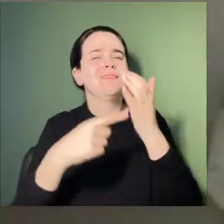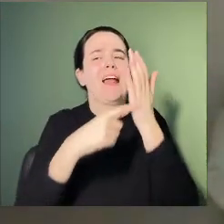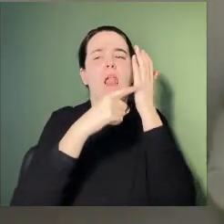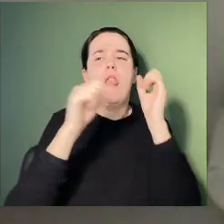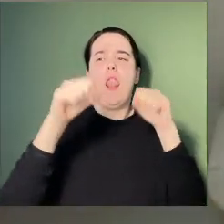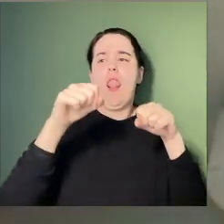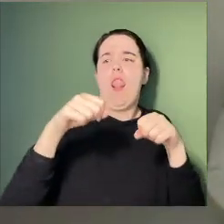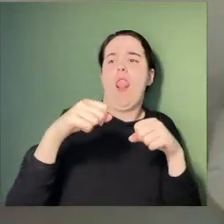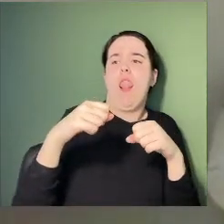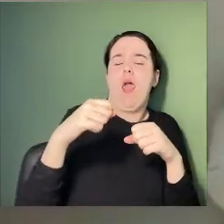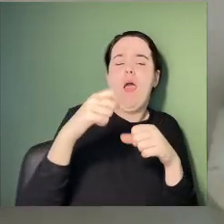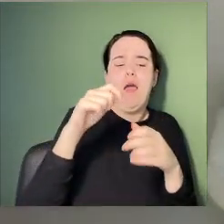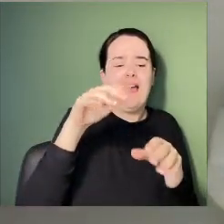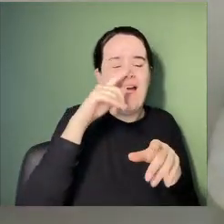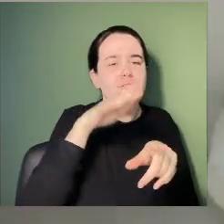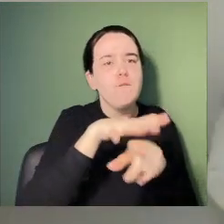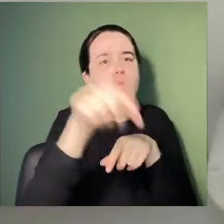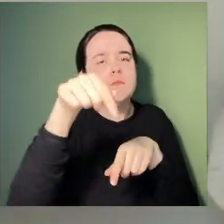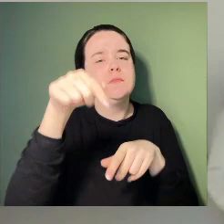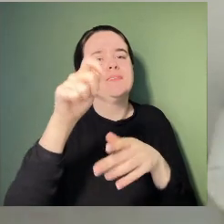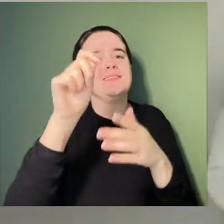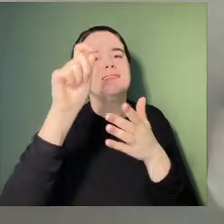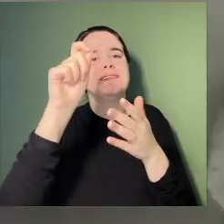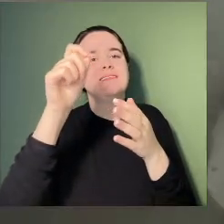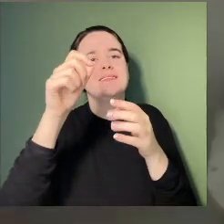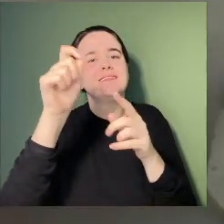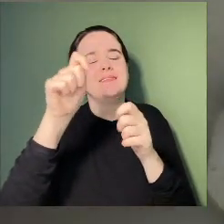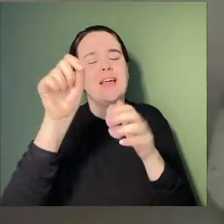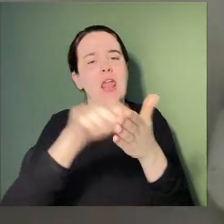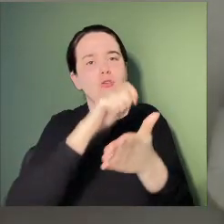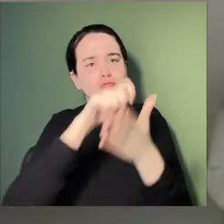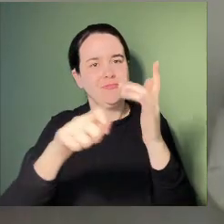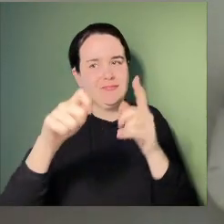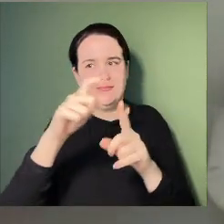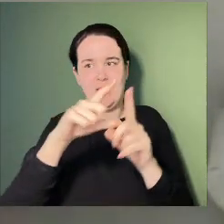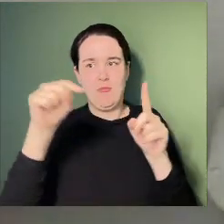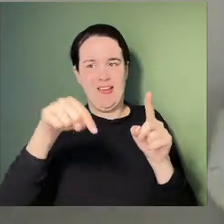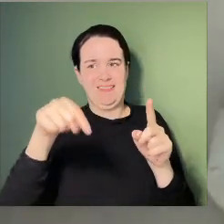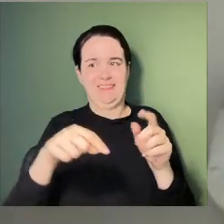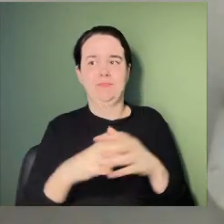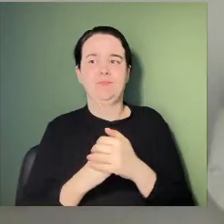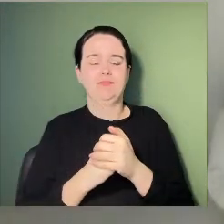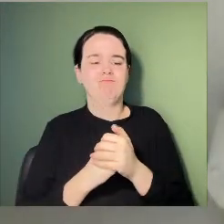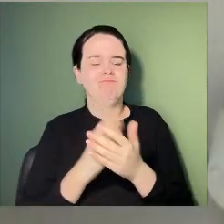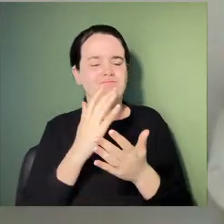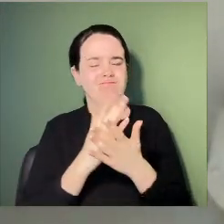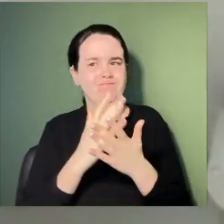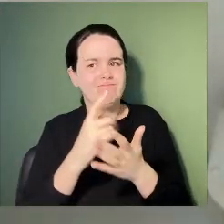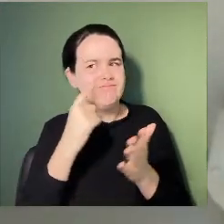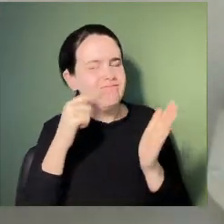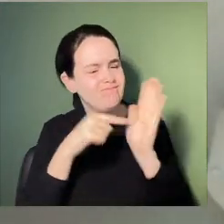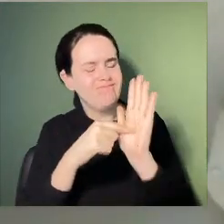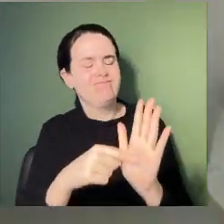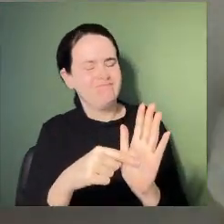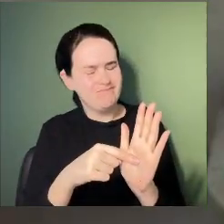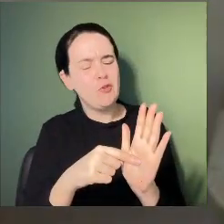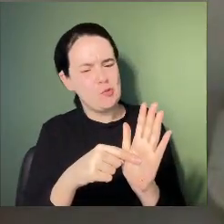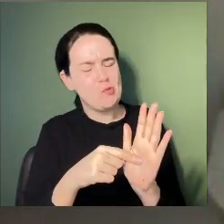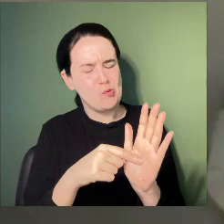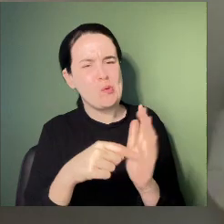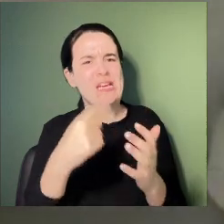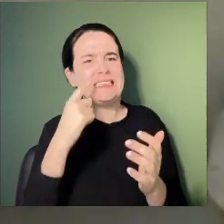in Africa cannot be overemphasized. And this is because technology has proven